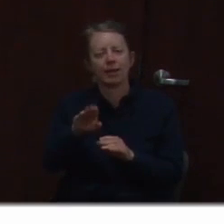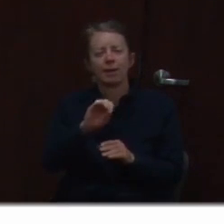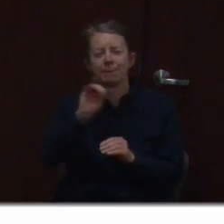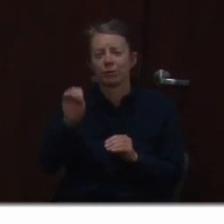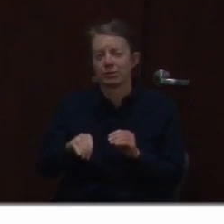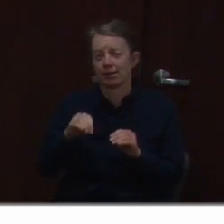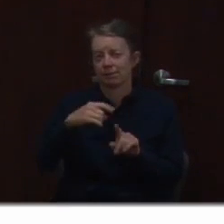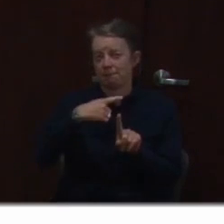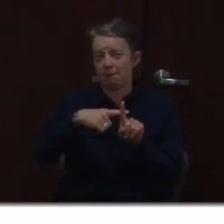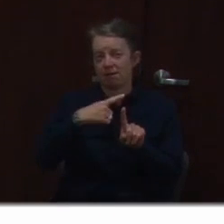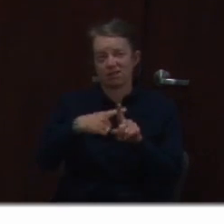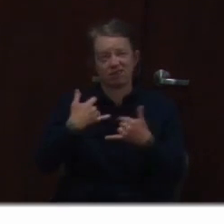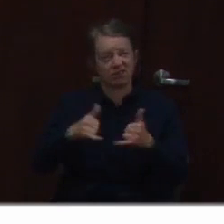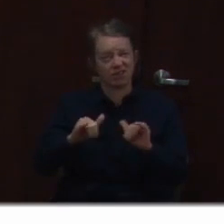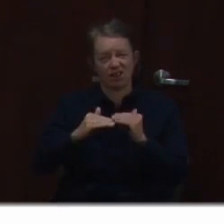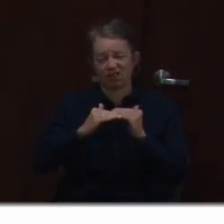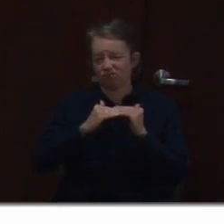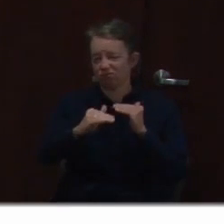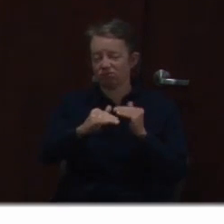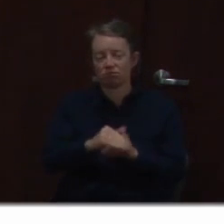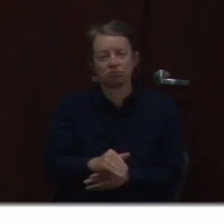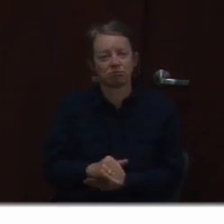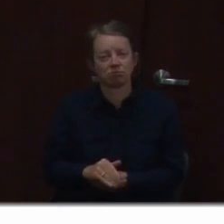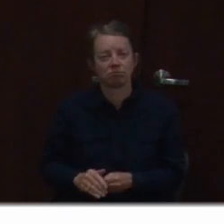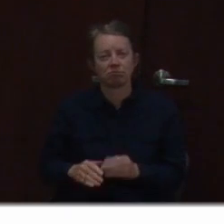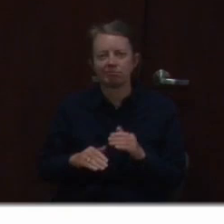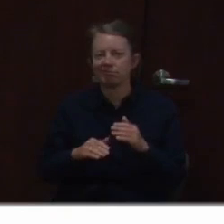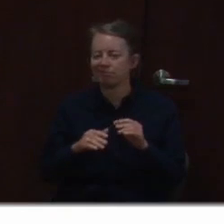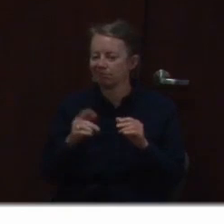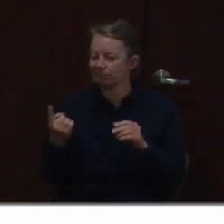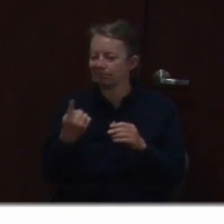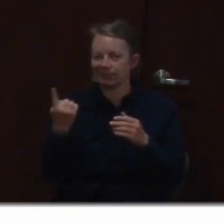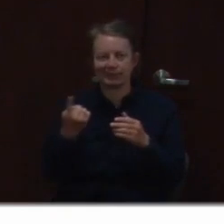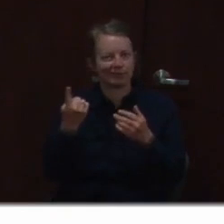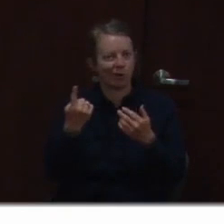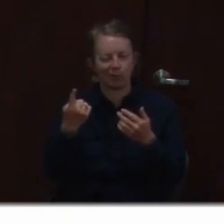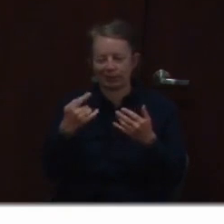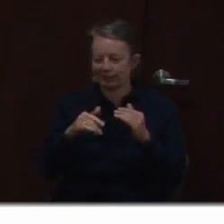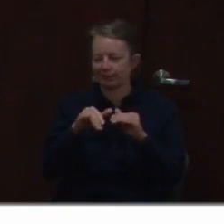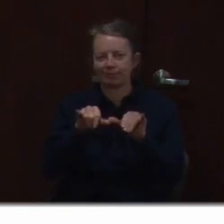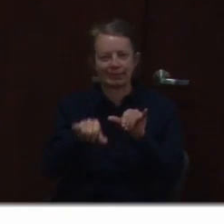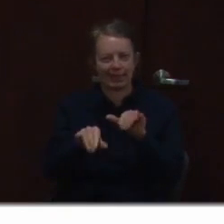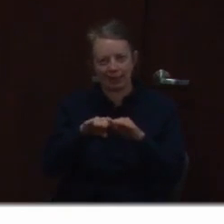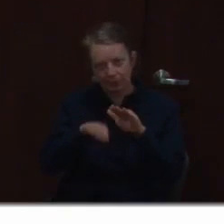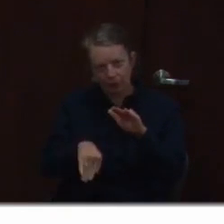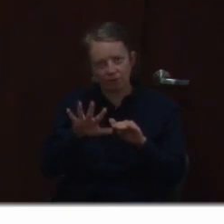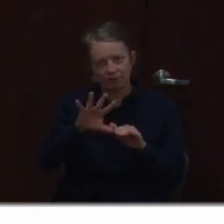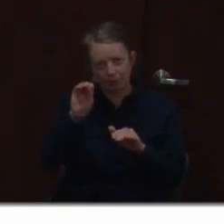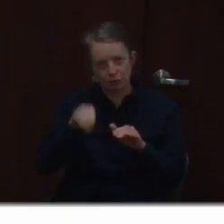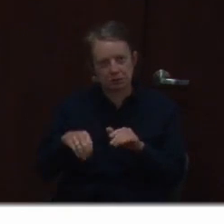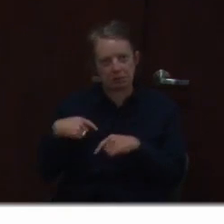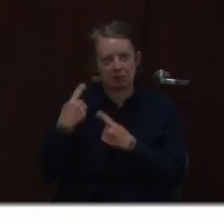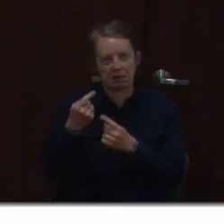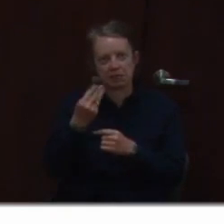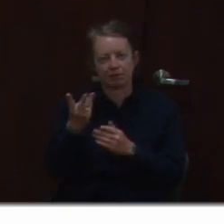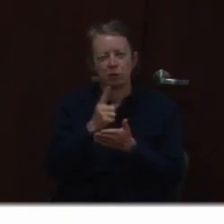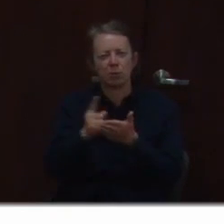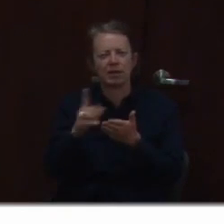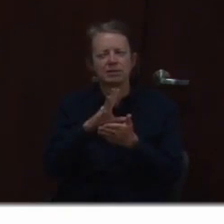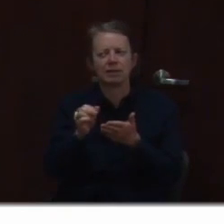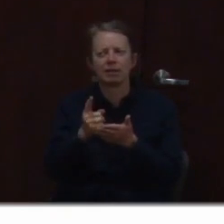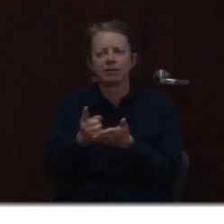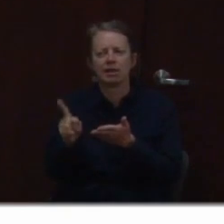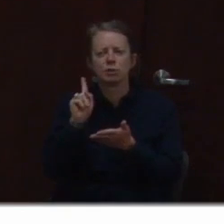is stable. It is consistently below 5% for the last few weeks, and last week it remained